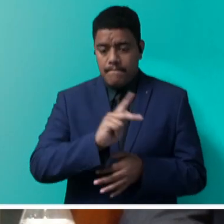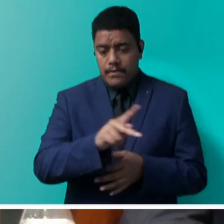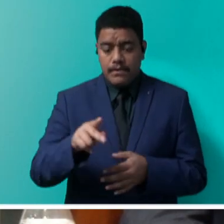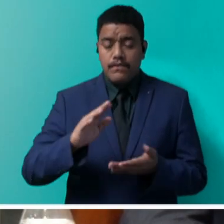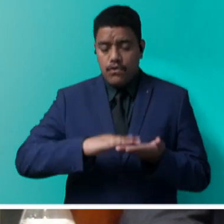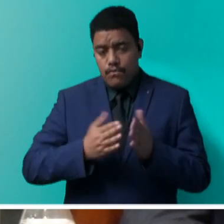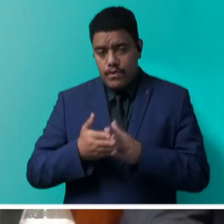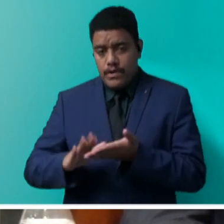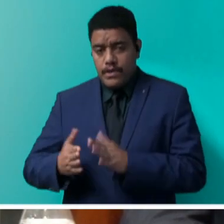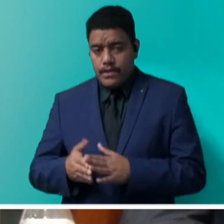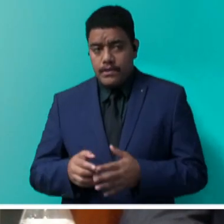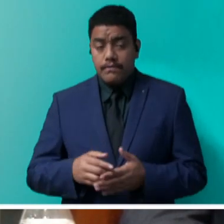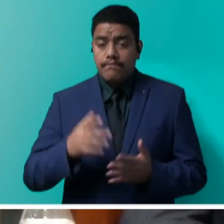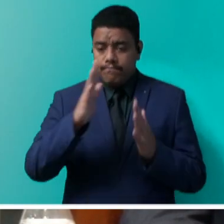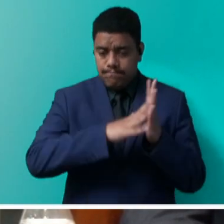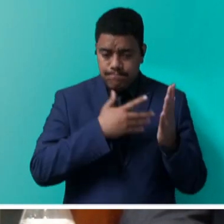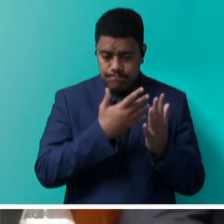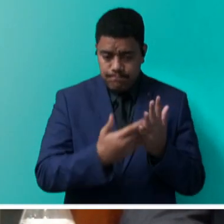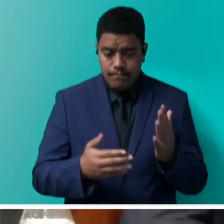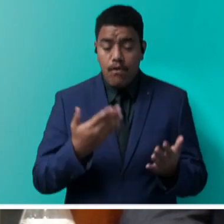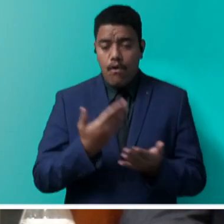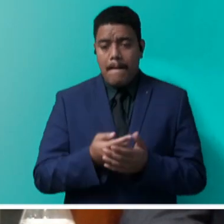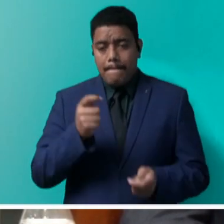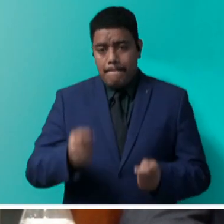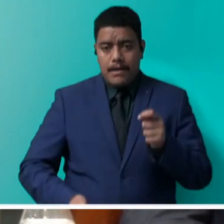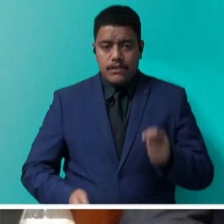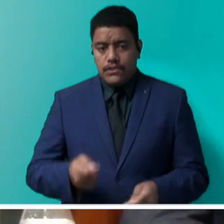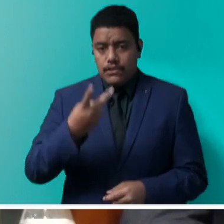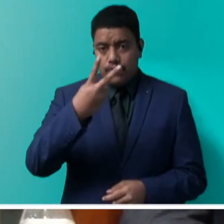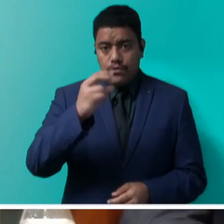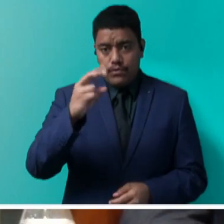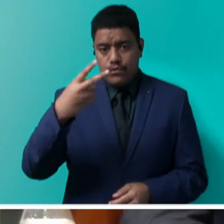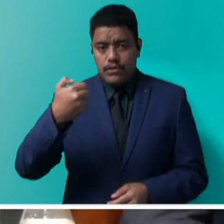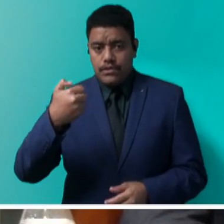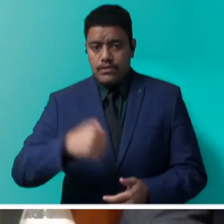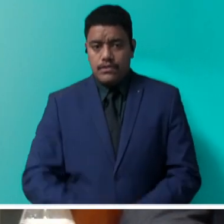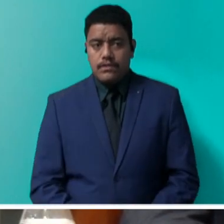Communities scheduled to commence in March 2026.